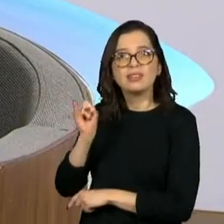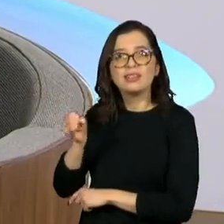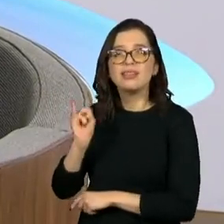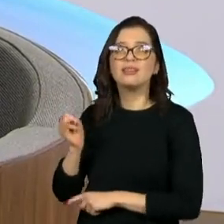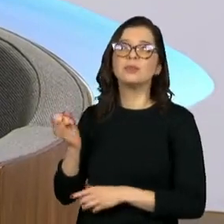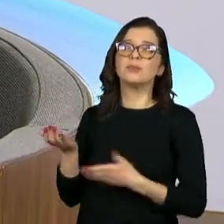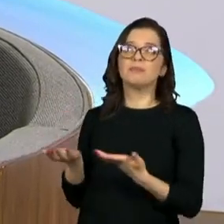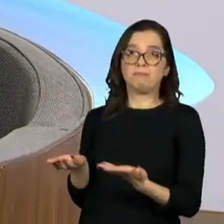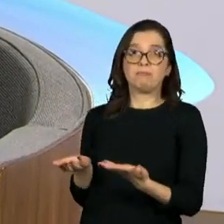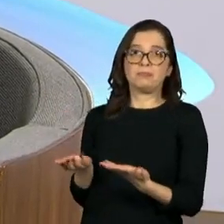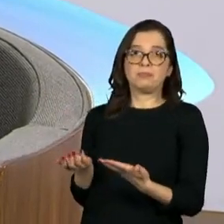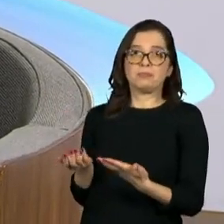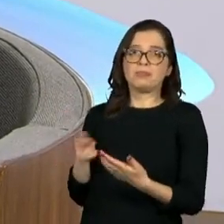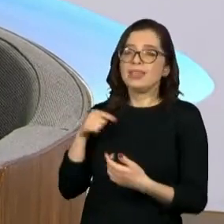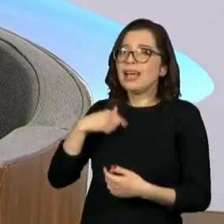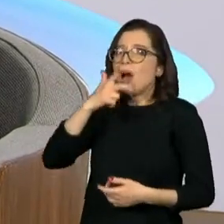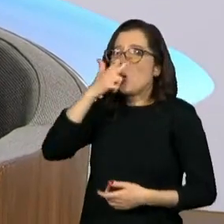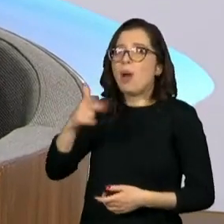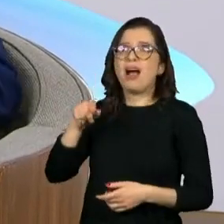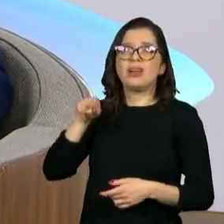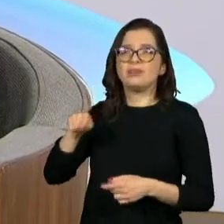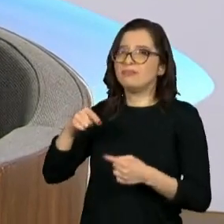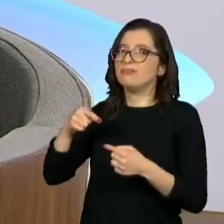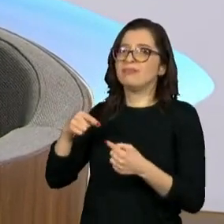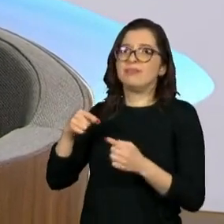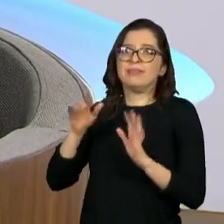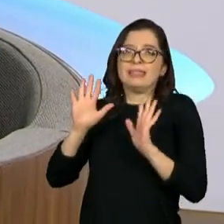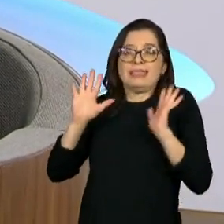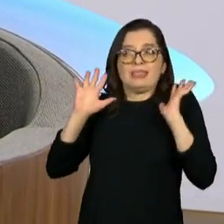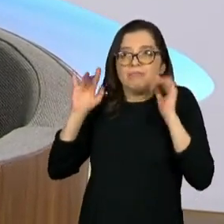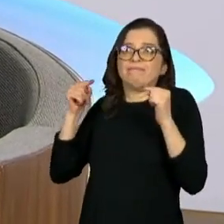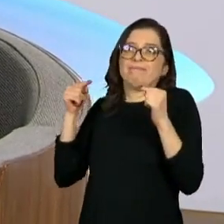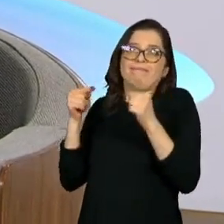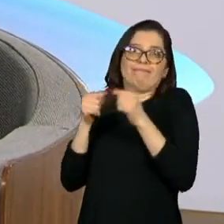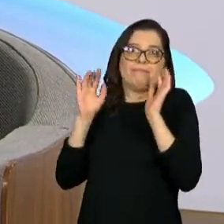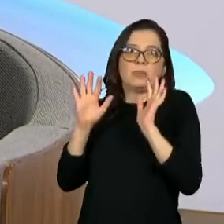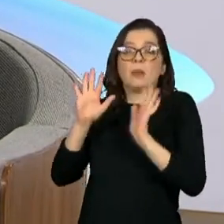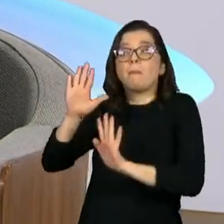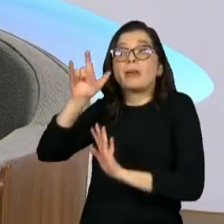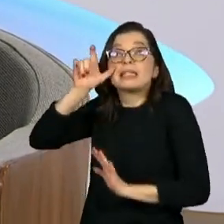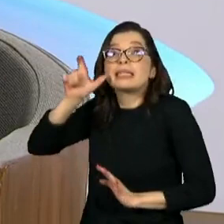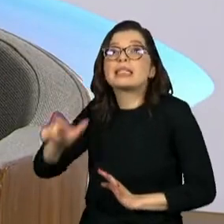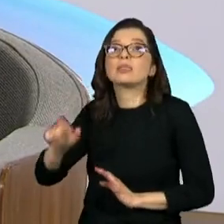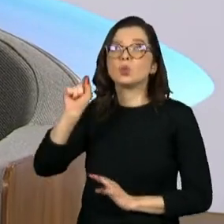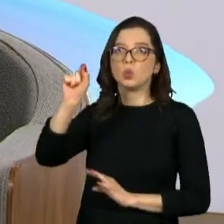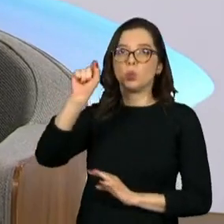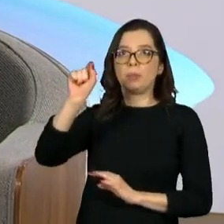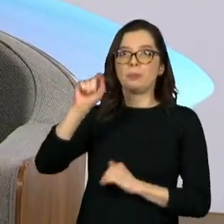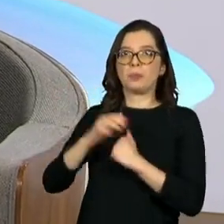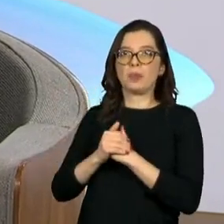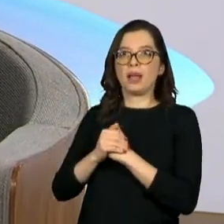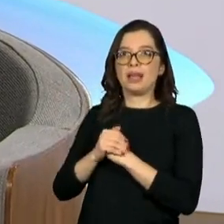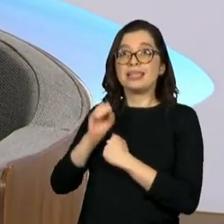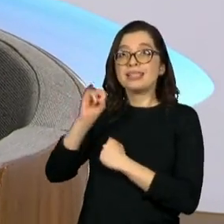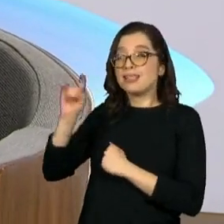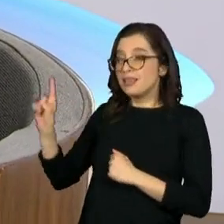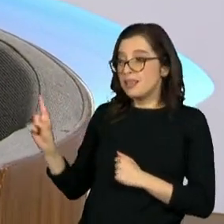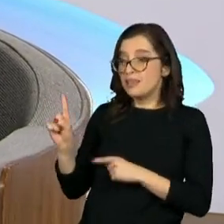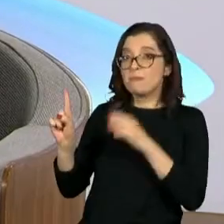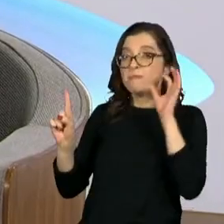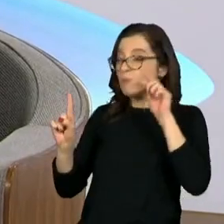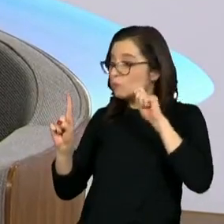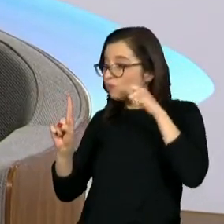January 6th. I think that's entirely appropriate. Now, here's the interesting thing. Even if he is